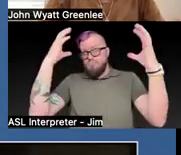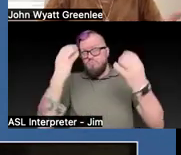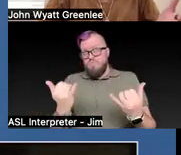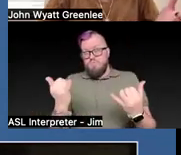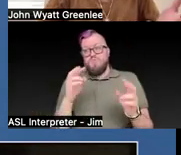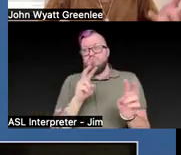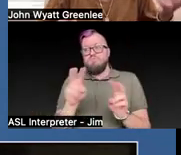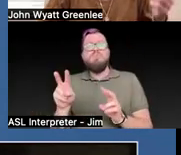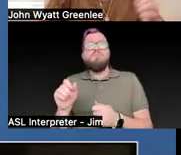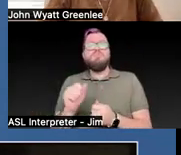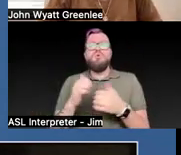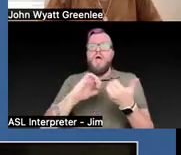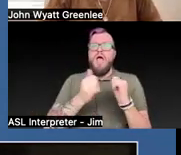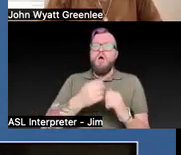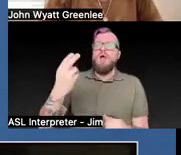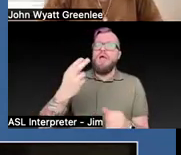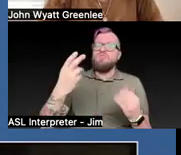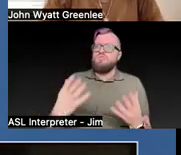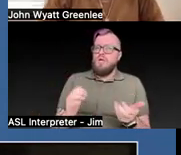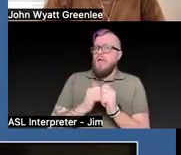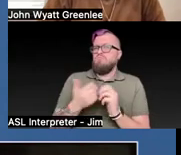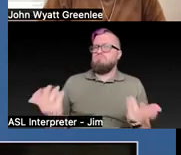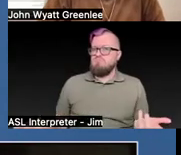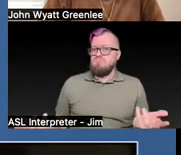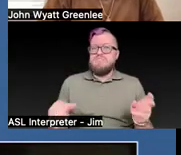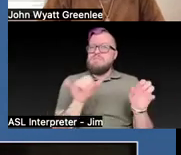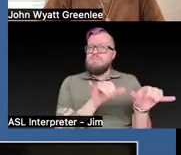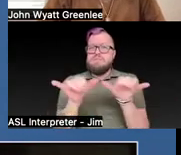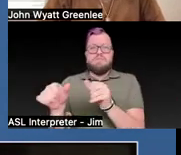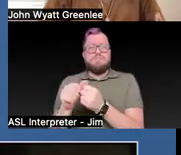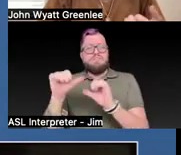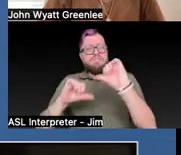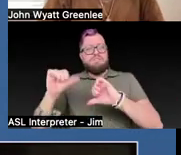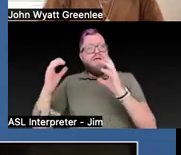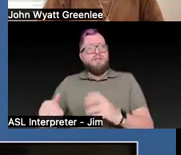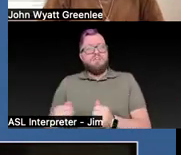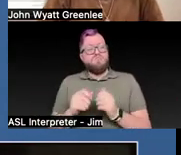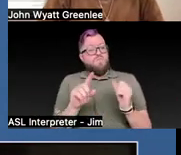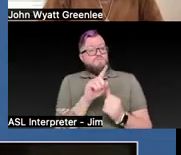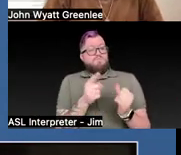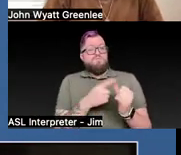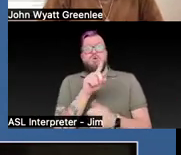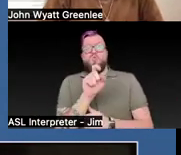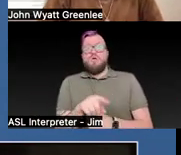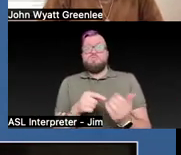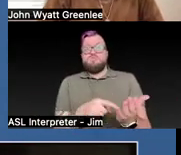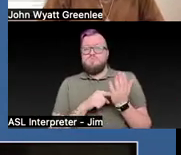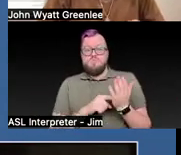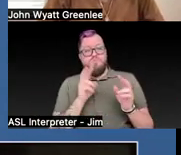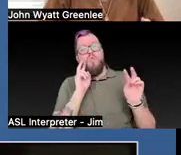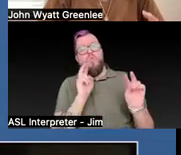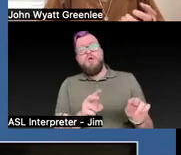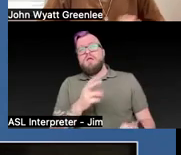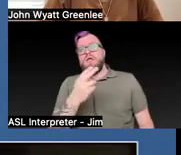a historian do this, right? So it's a lot like being a scientist. You start with a question. You're sort of looking at a historical event and there's something you